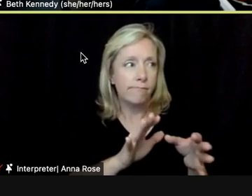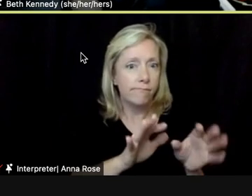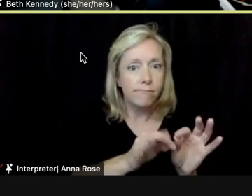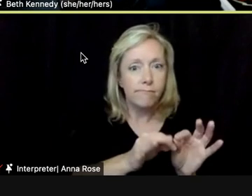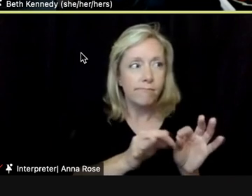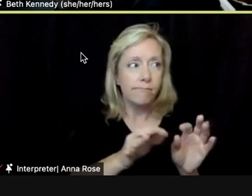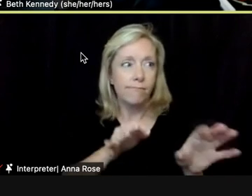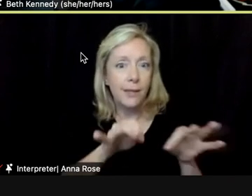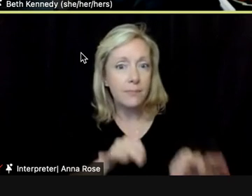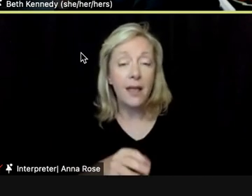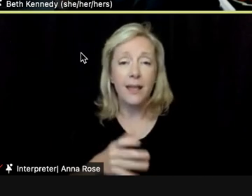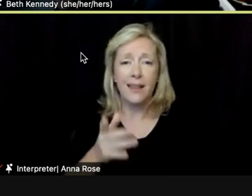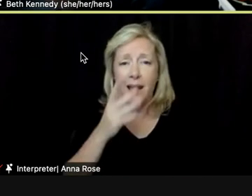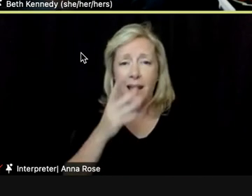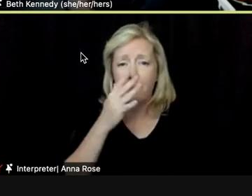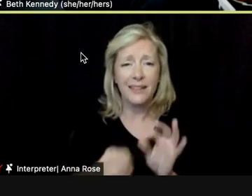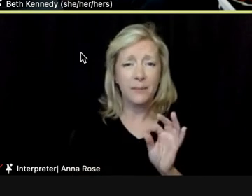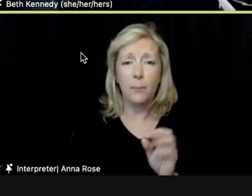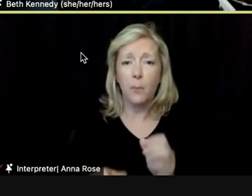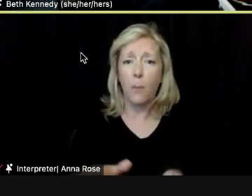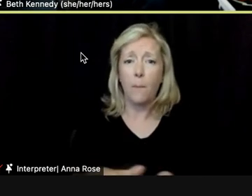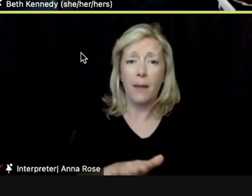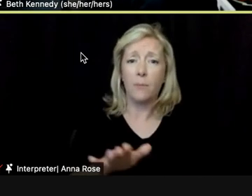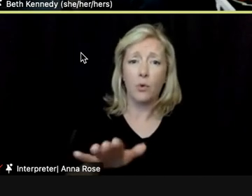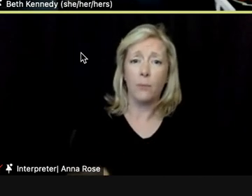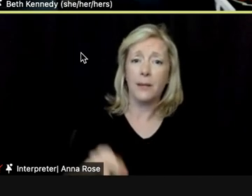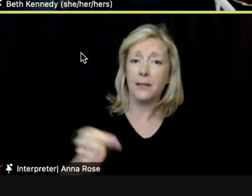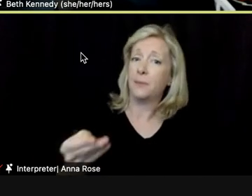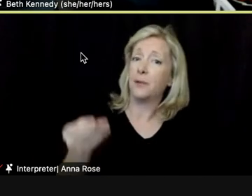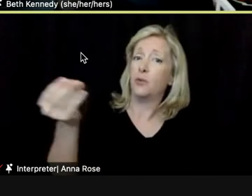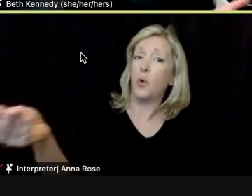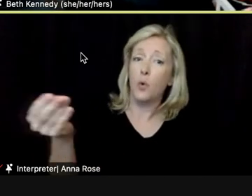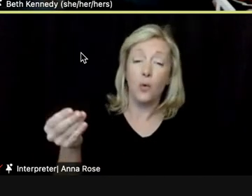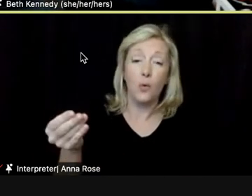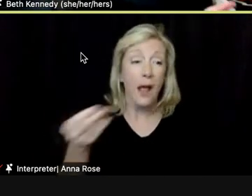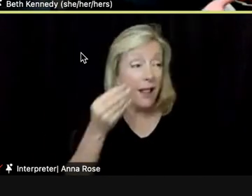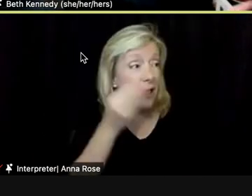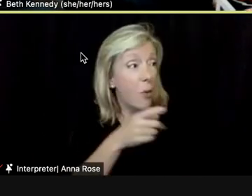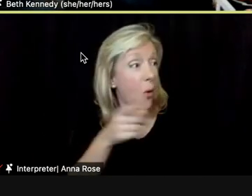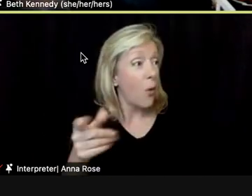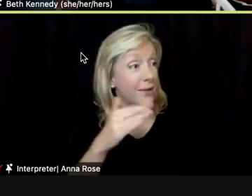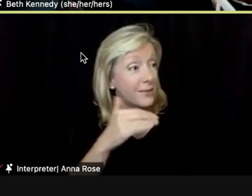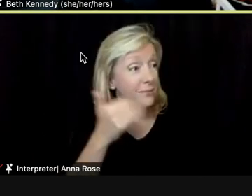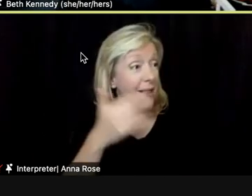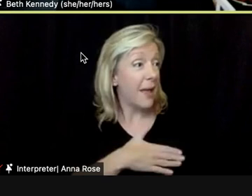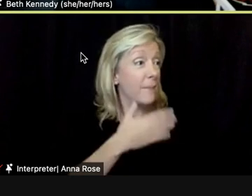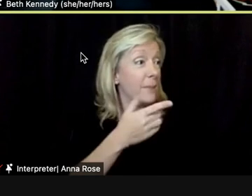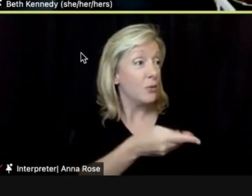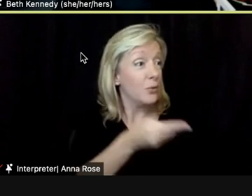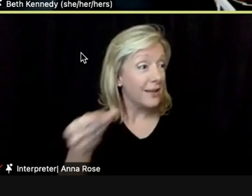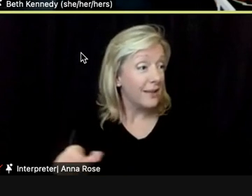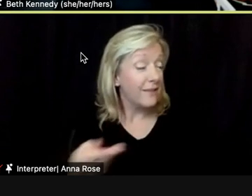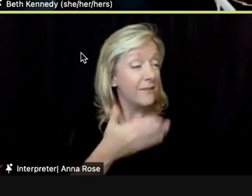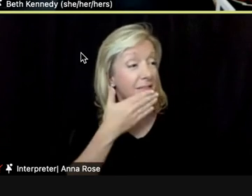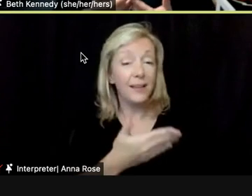insignificant, just picking up a piece of paper, letting them know the person is smiling, they're so happy, thank you.